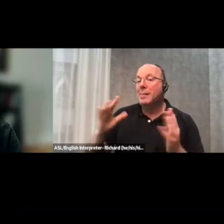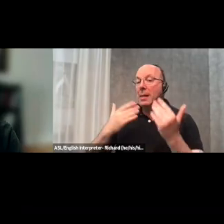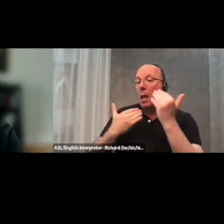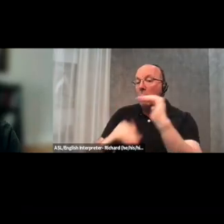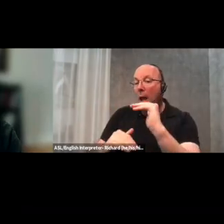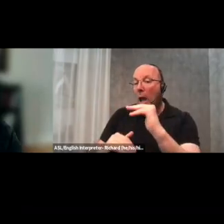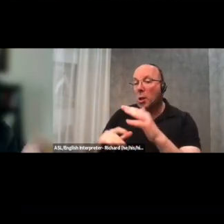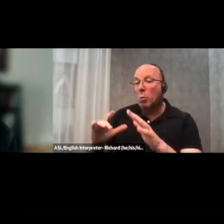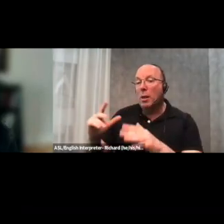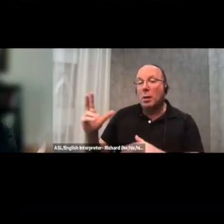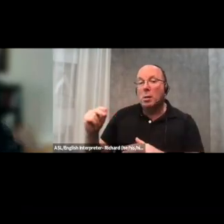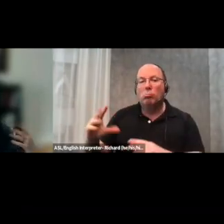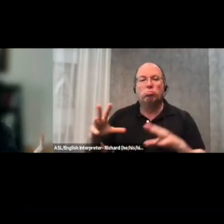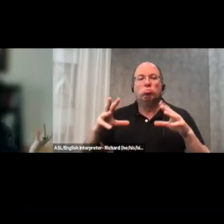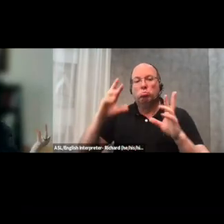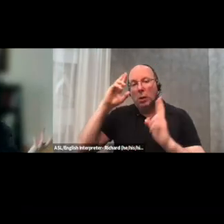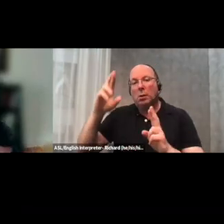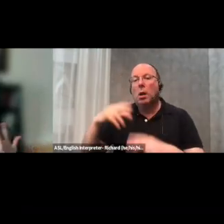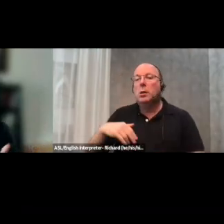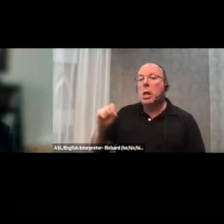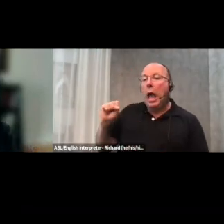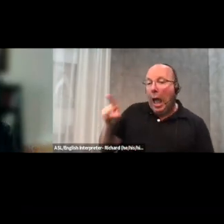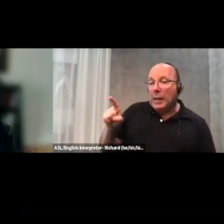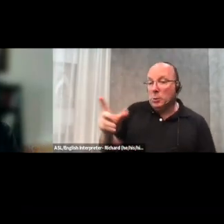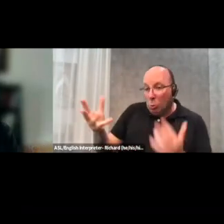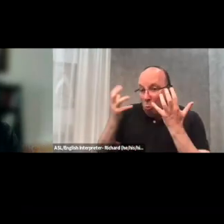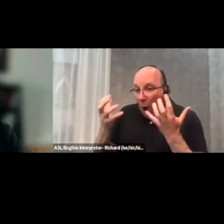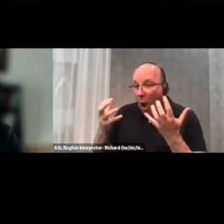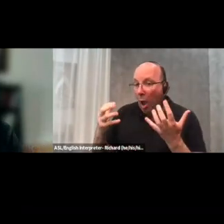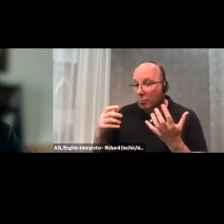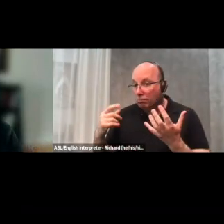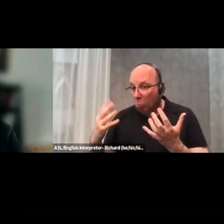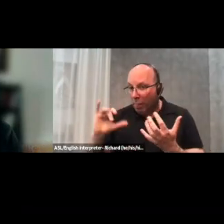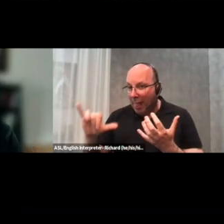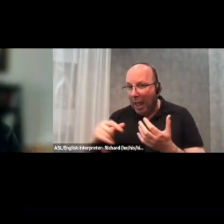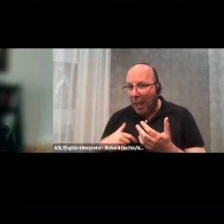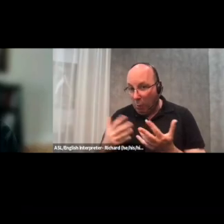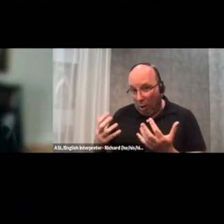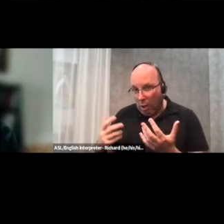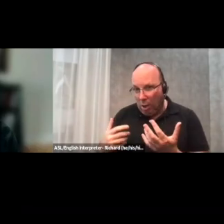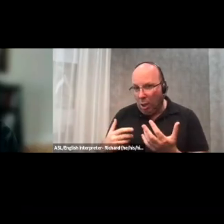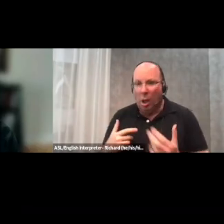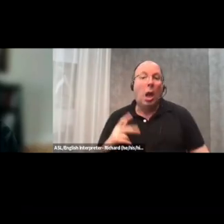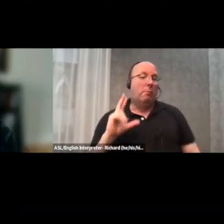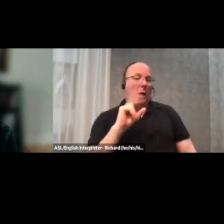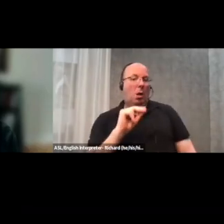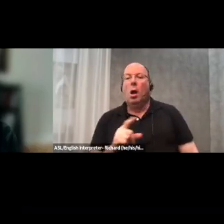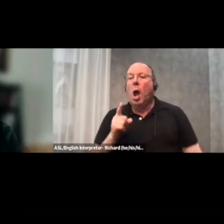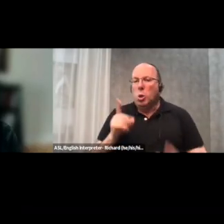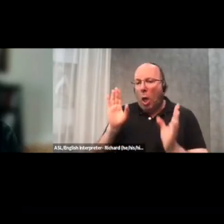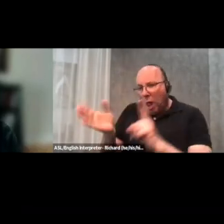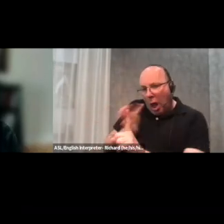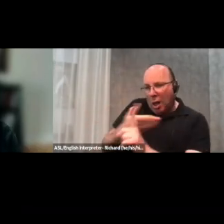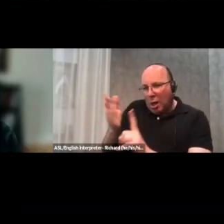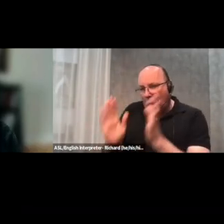boundaries. It's fine to ask somebody if they're interested in doing something, But if they say they're not, it is not